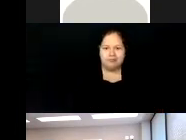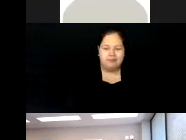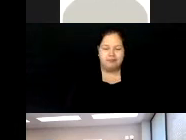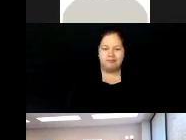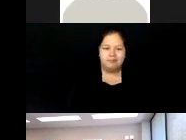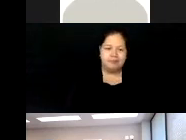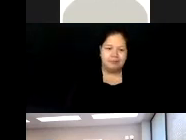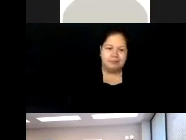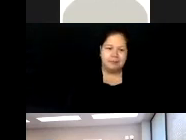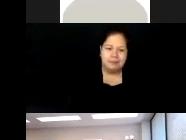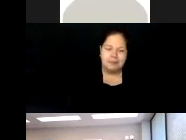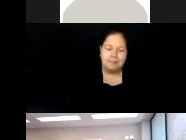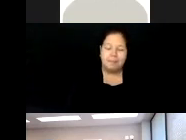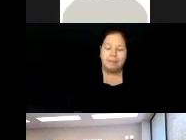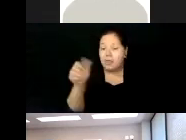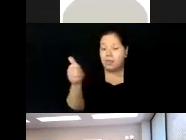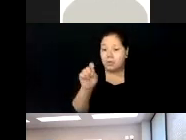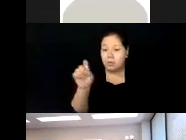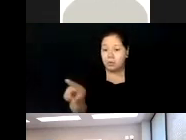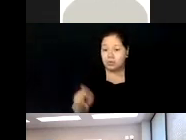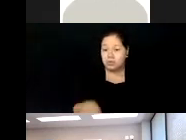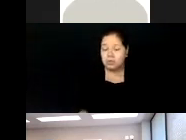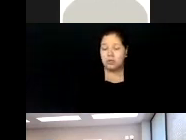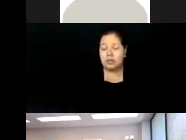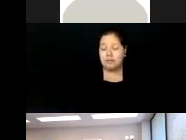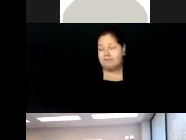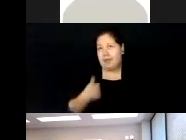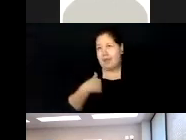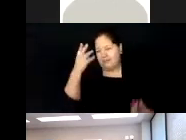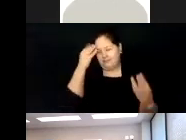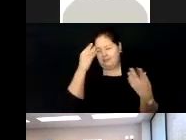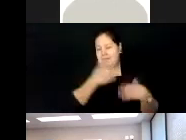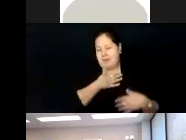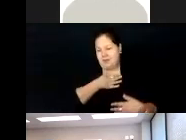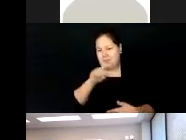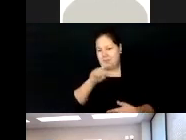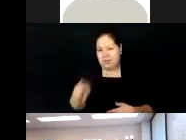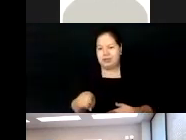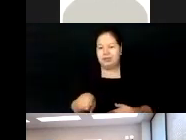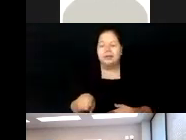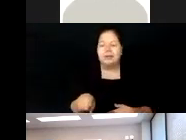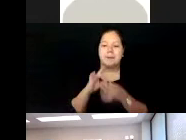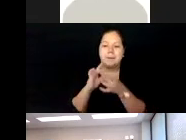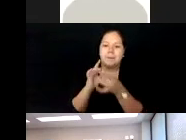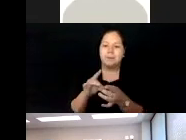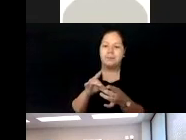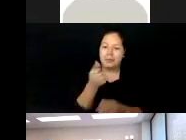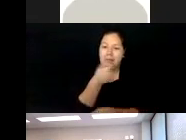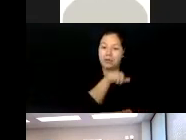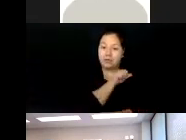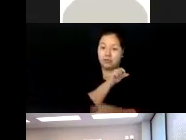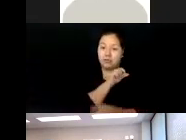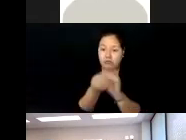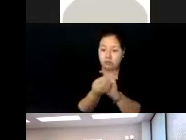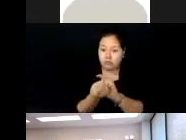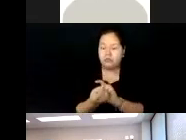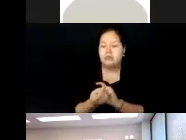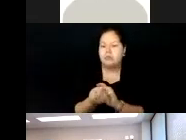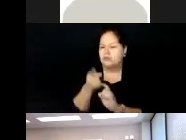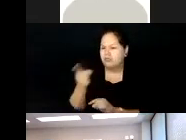And another question that I had was just concerning attitudinal shifts. I know that you